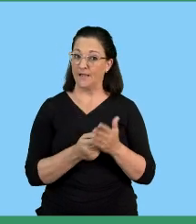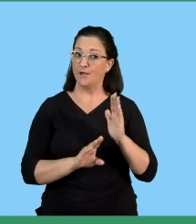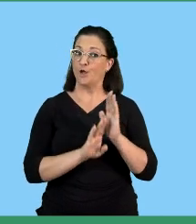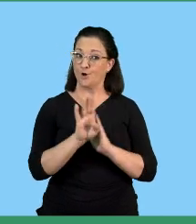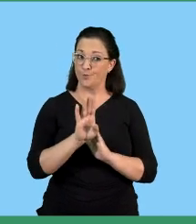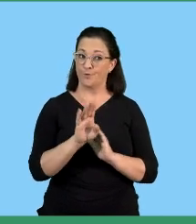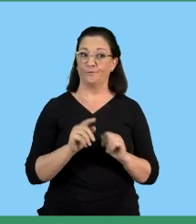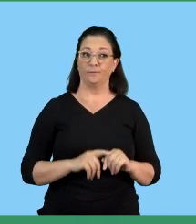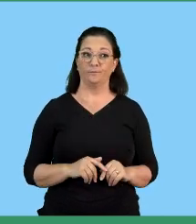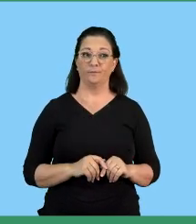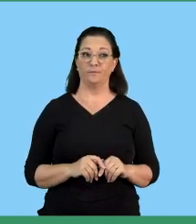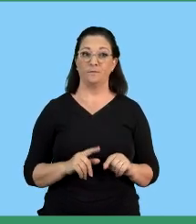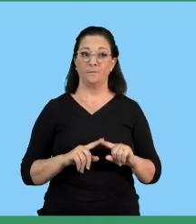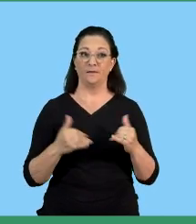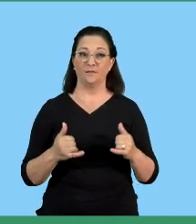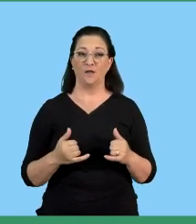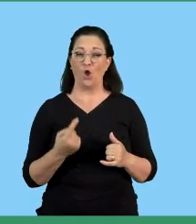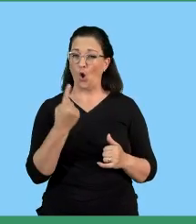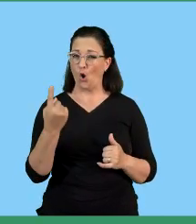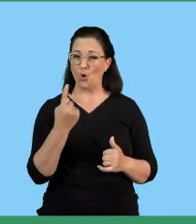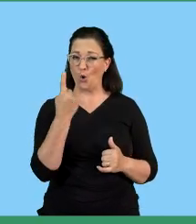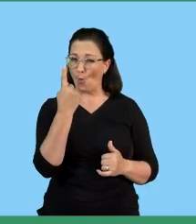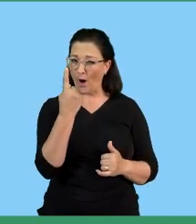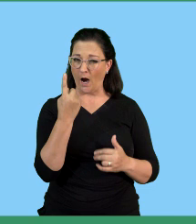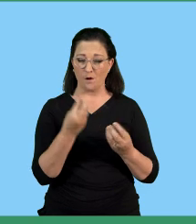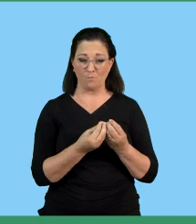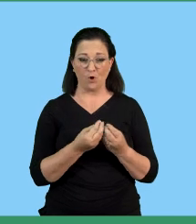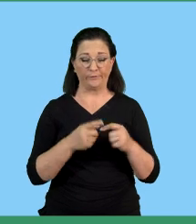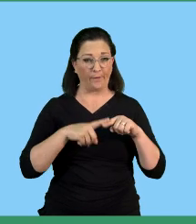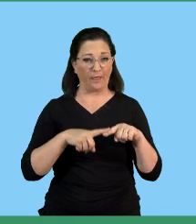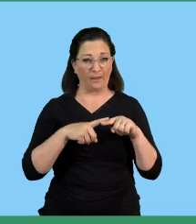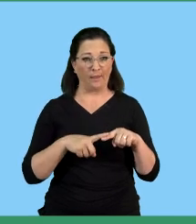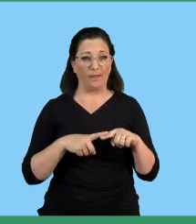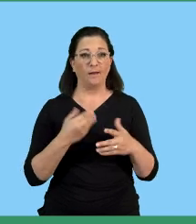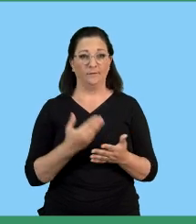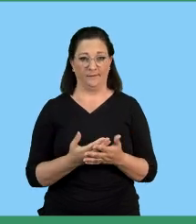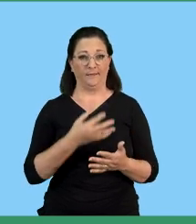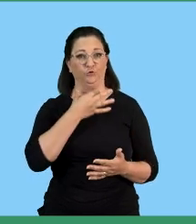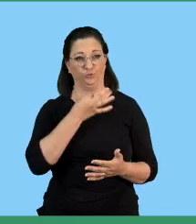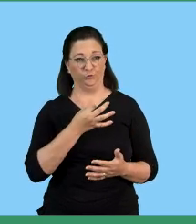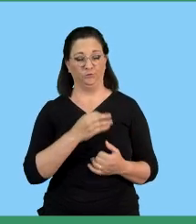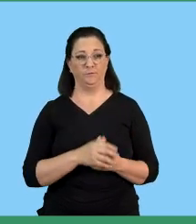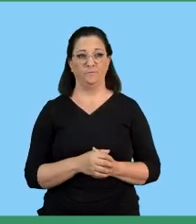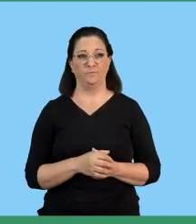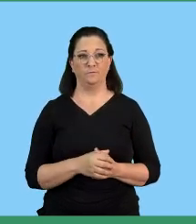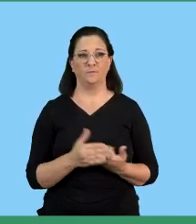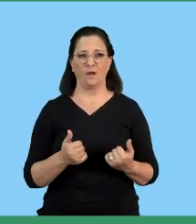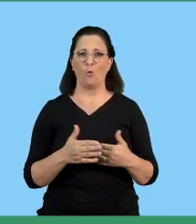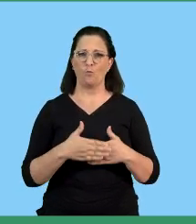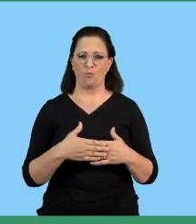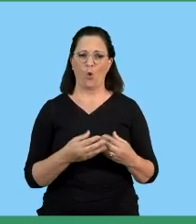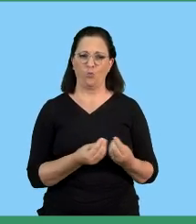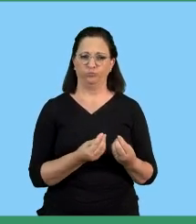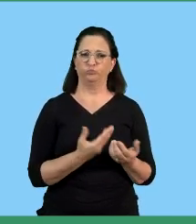third one, it reduces the risk of relying only on one product. I just mentioned that. More products can